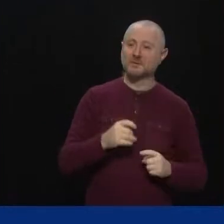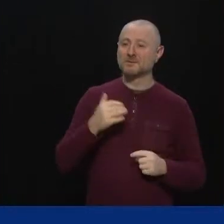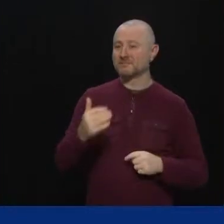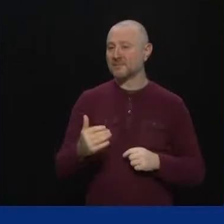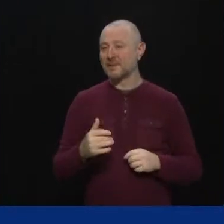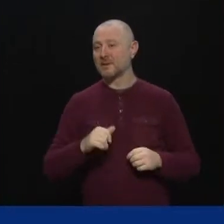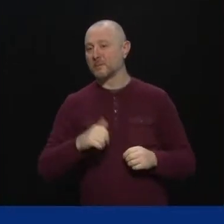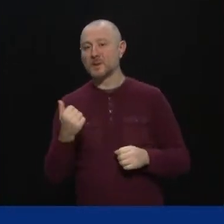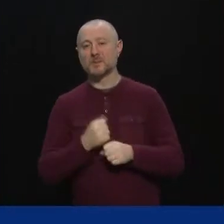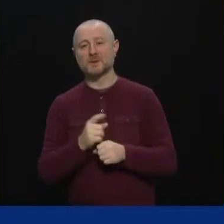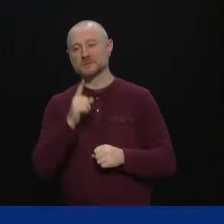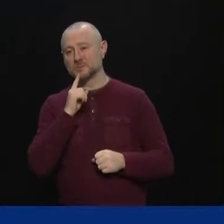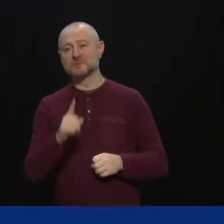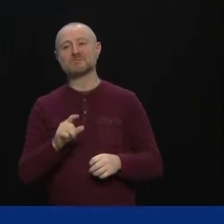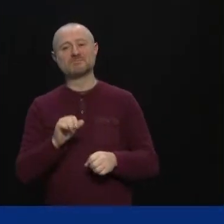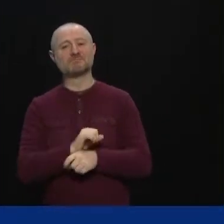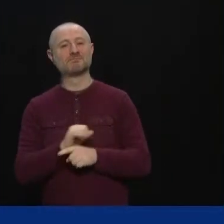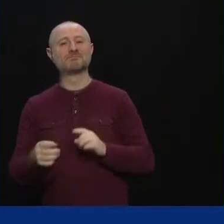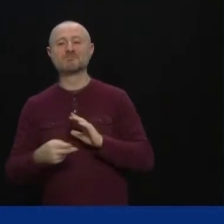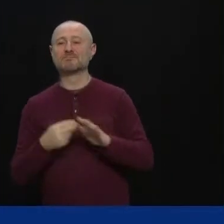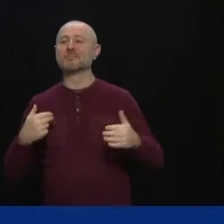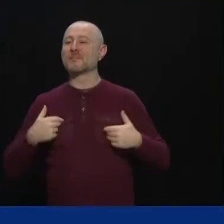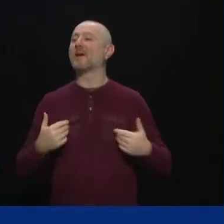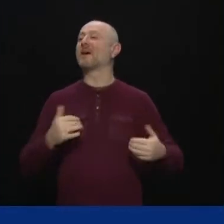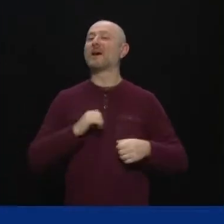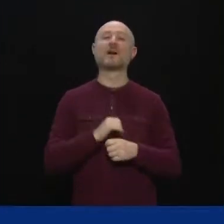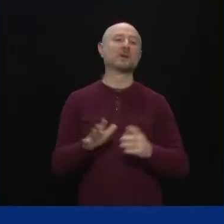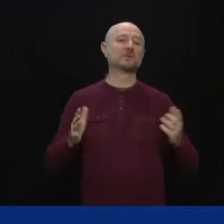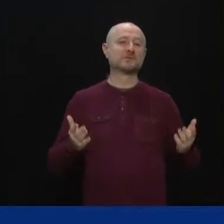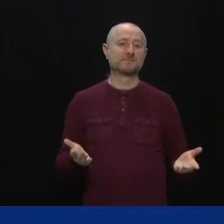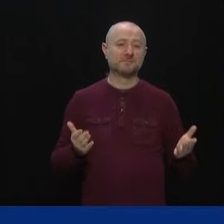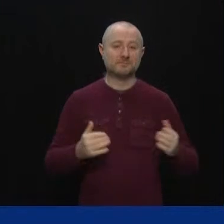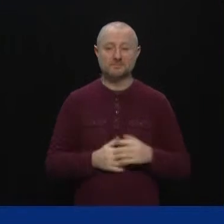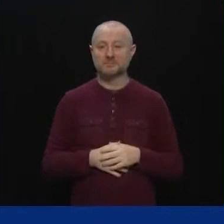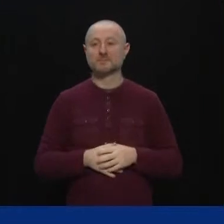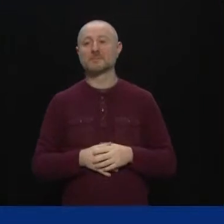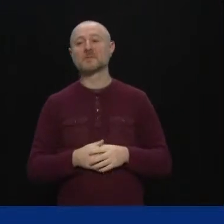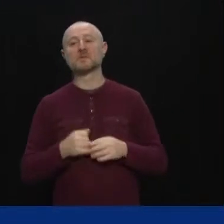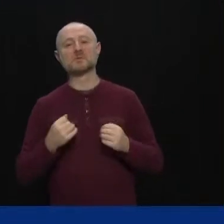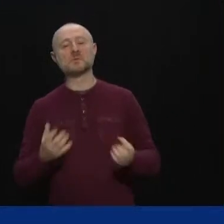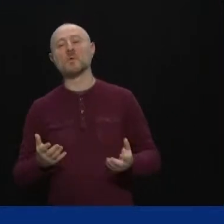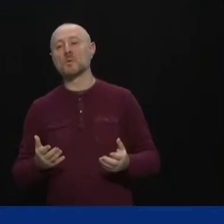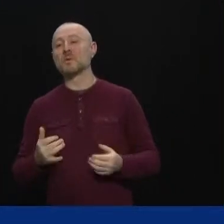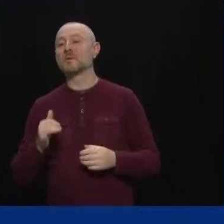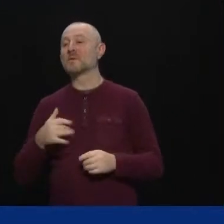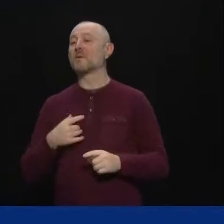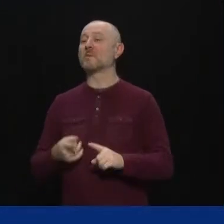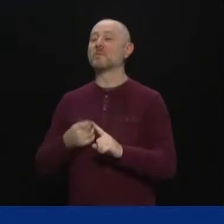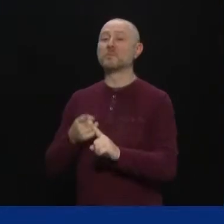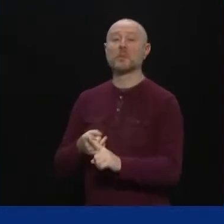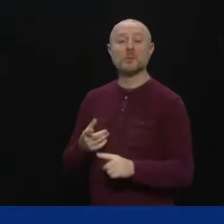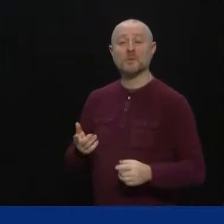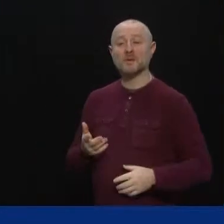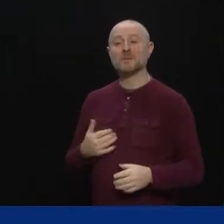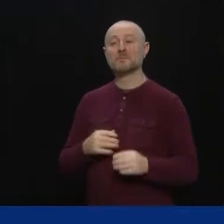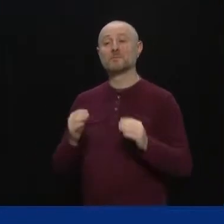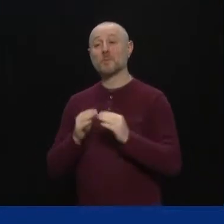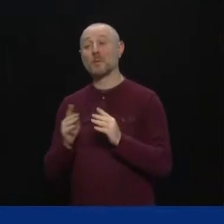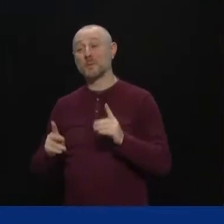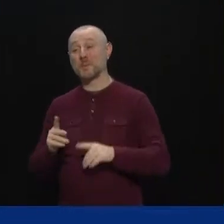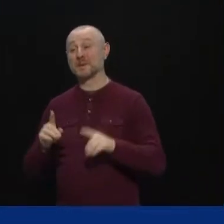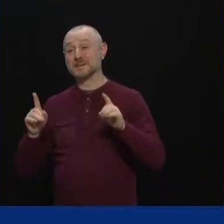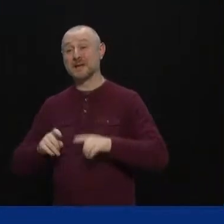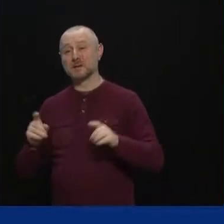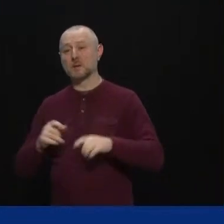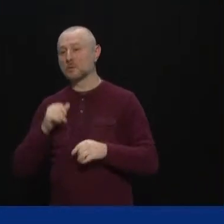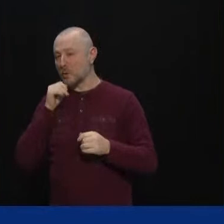can validate that. So there may be a higher number of people who would be negative tests, but we just don't have that data point.